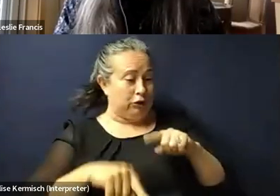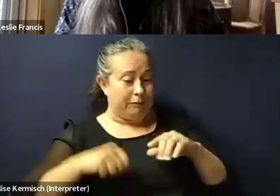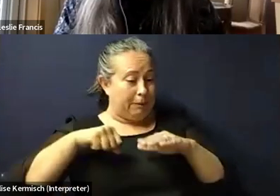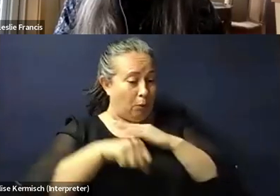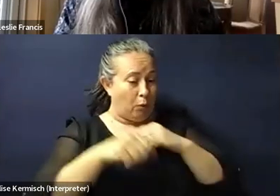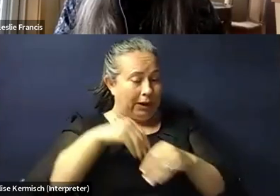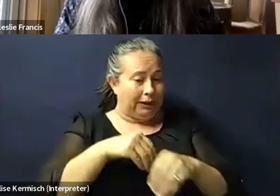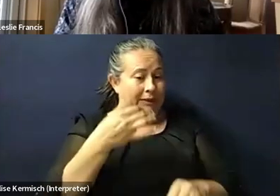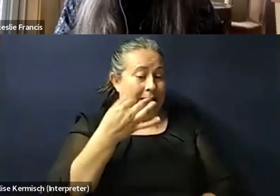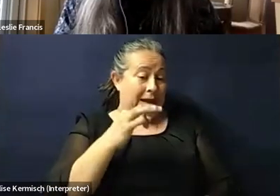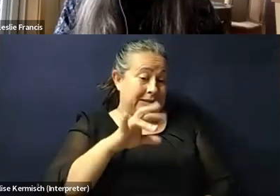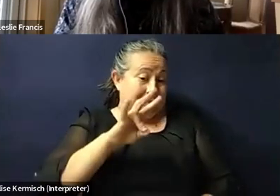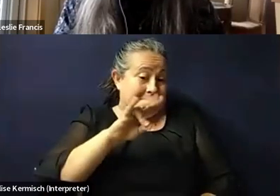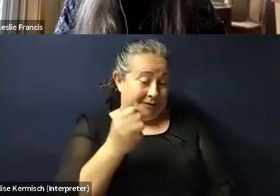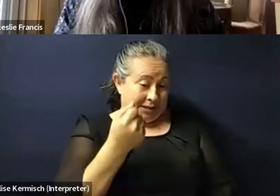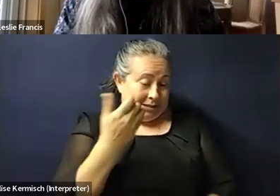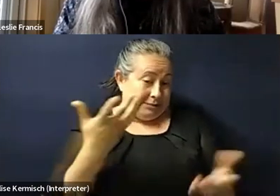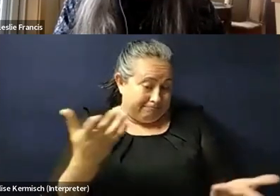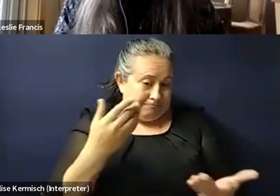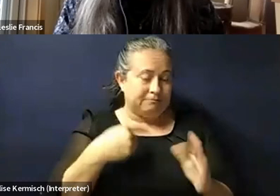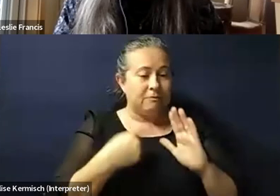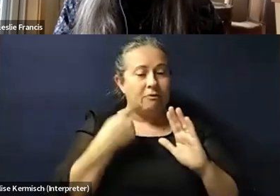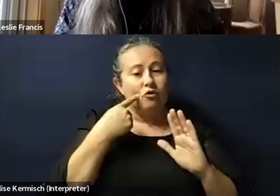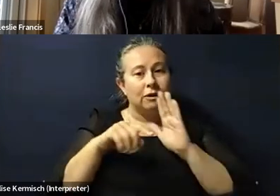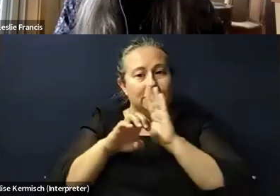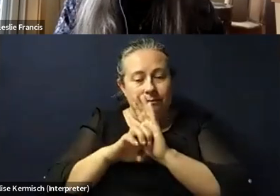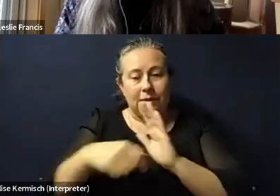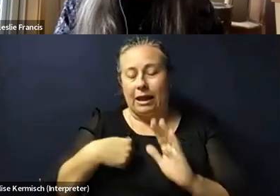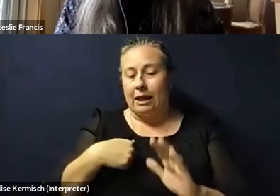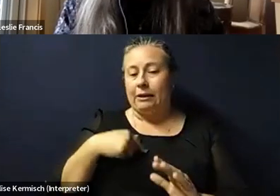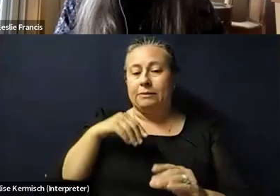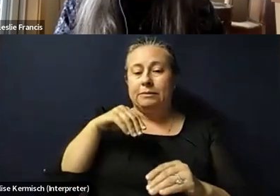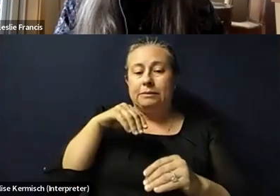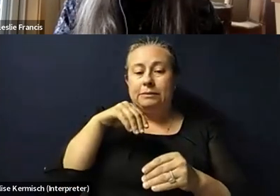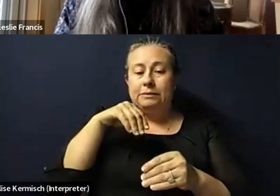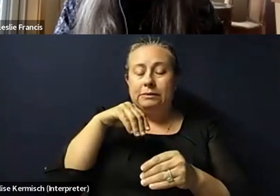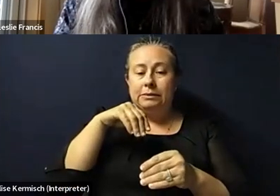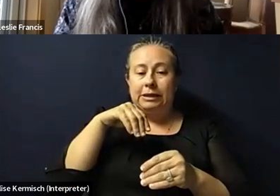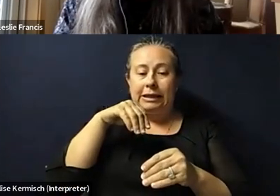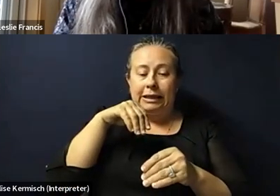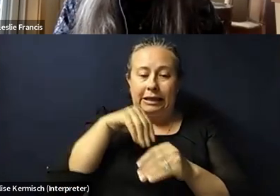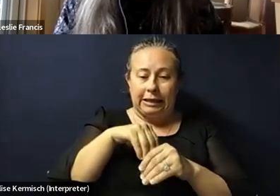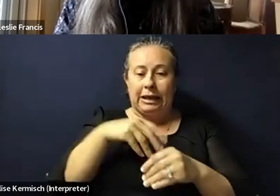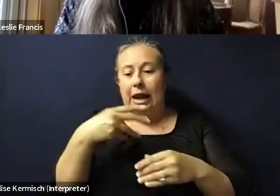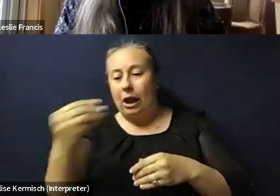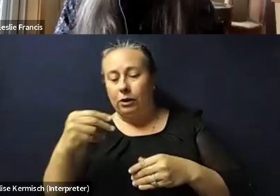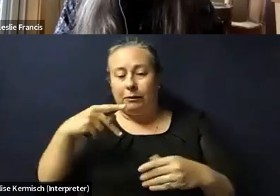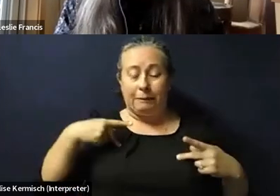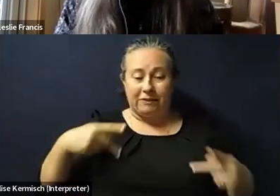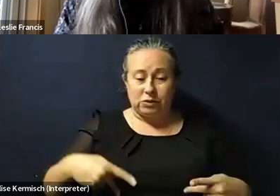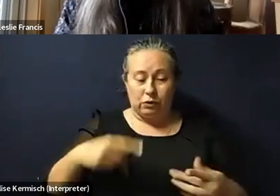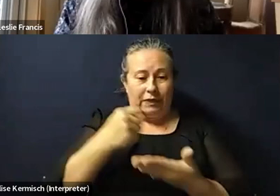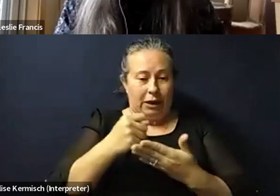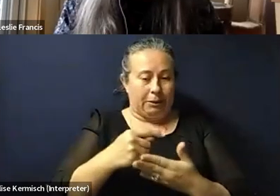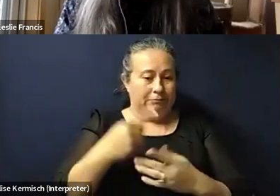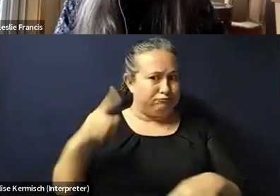the 1970s. For example, I've also been in and out of physical therapy for decades, and